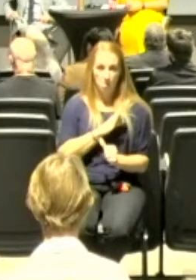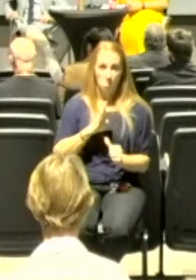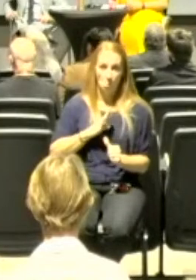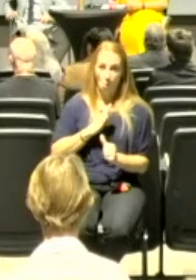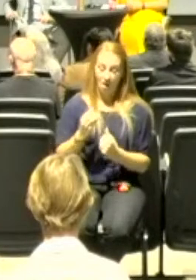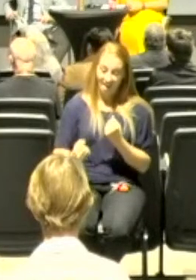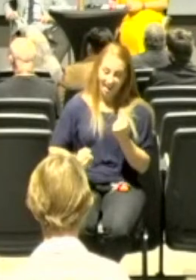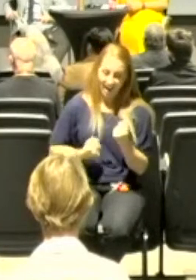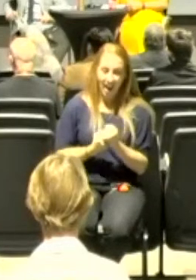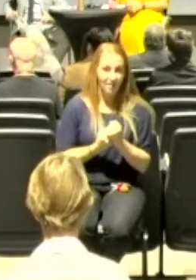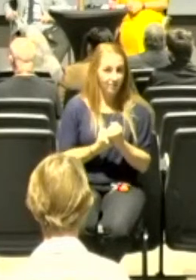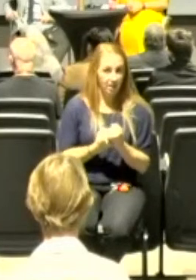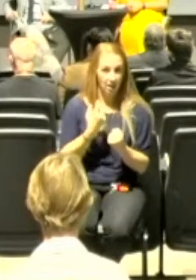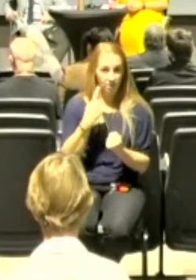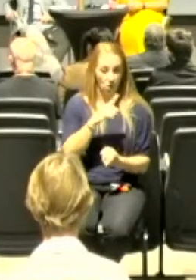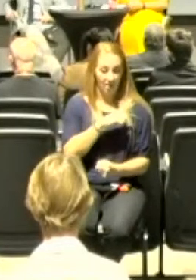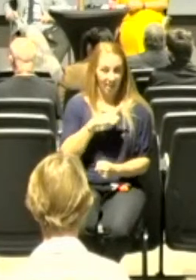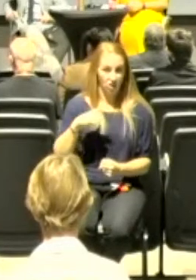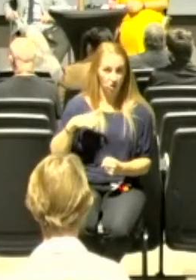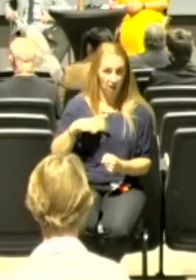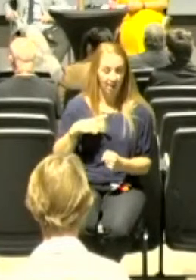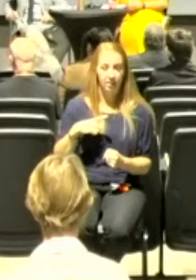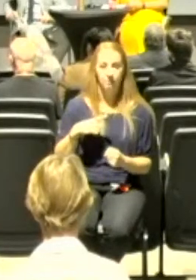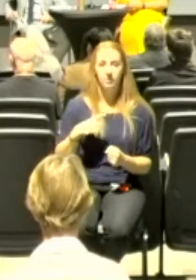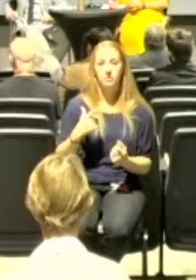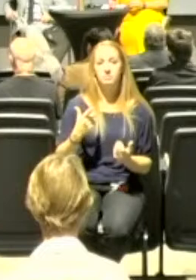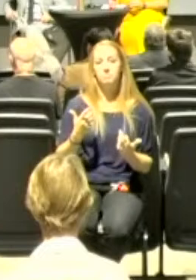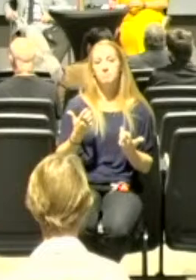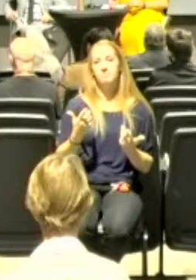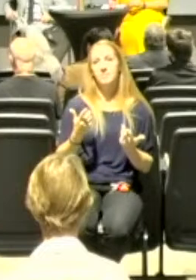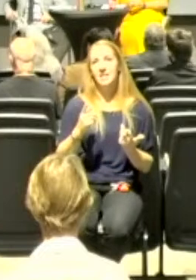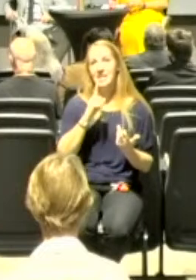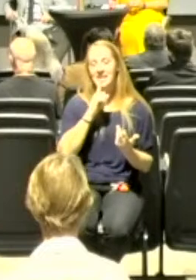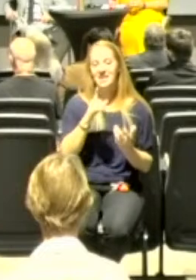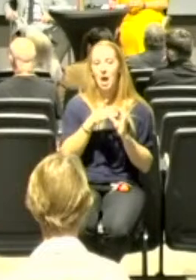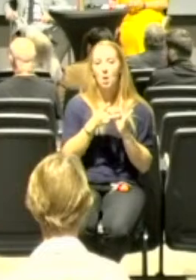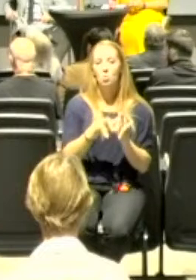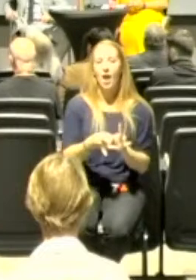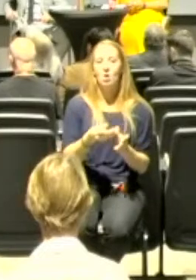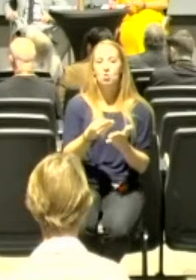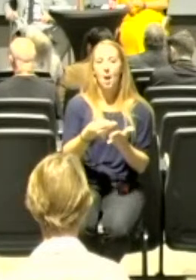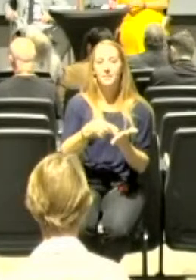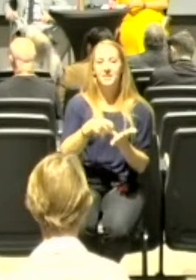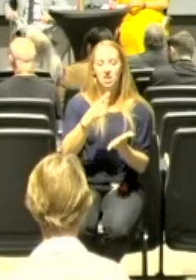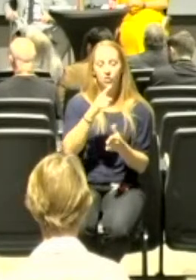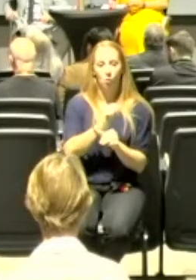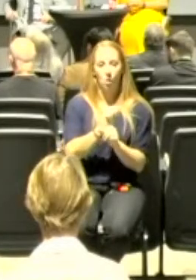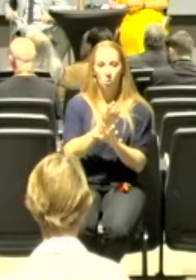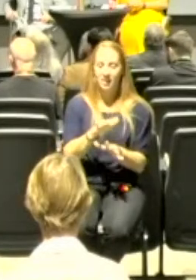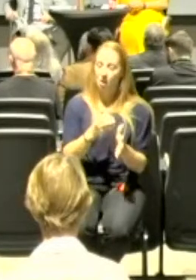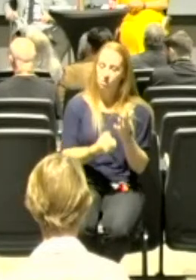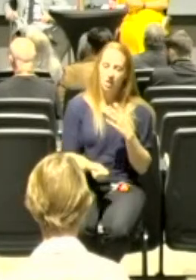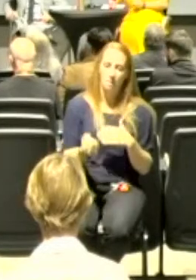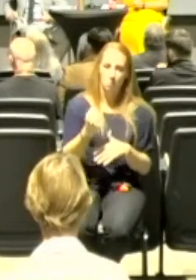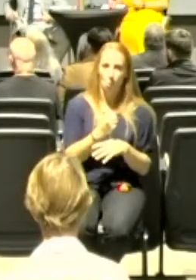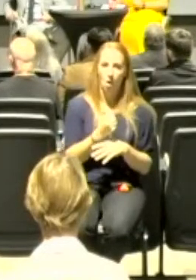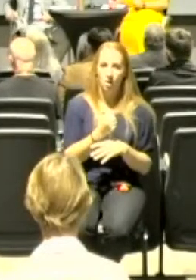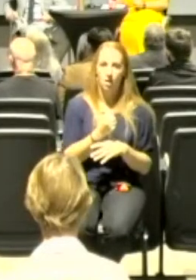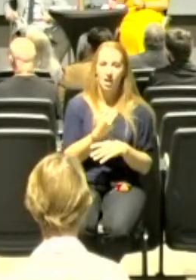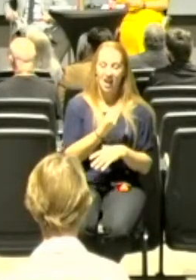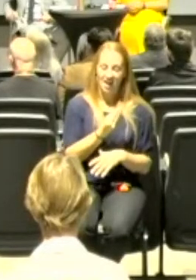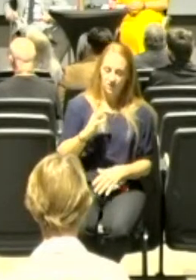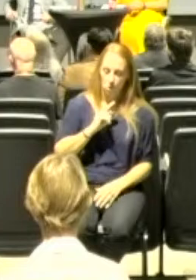as we step into the legislative cycle is around compensation for employees. That was number one. And there were a few of us